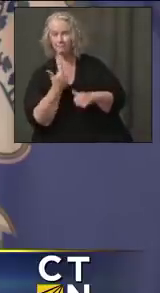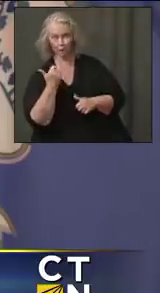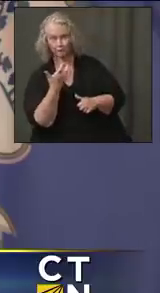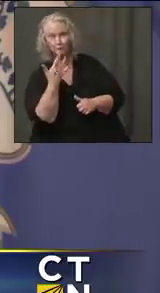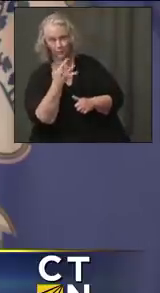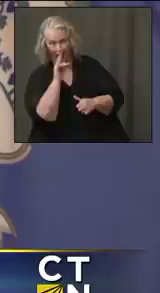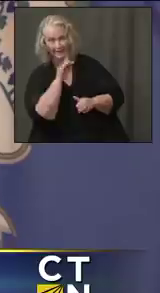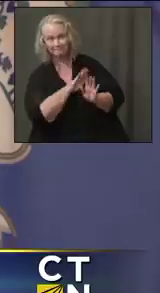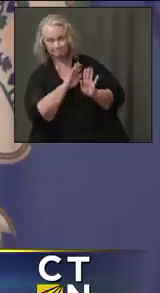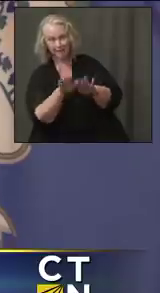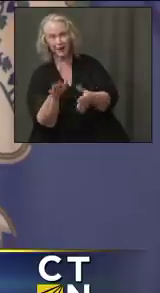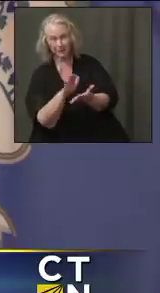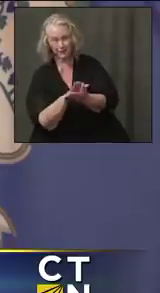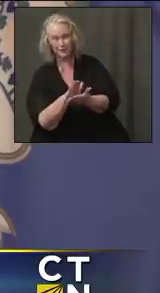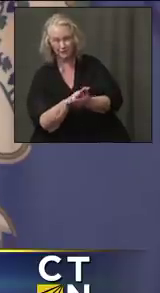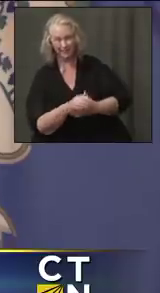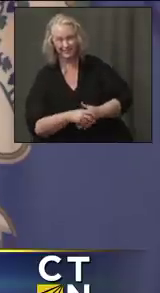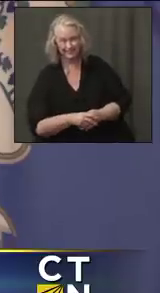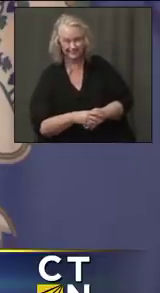school.